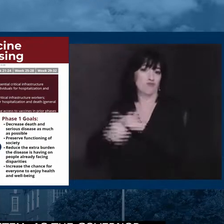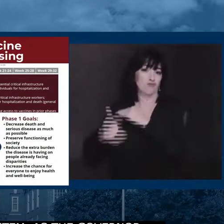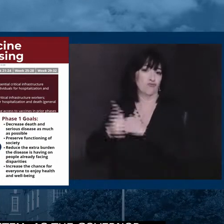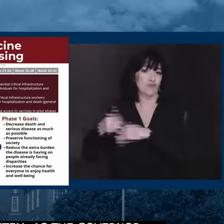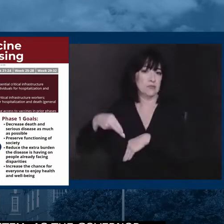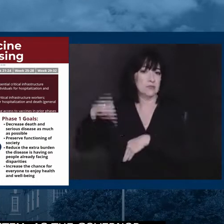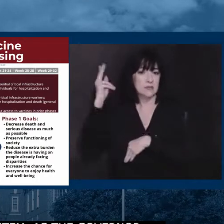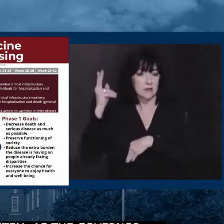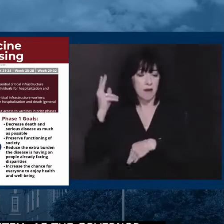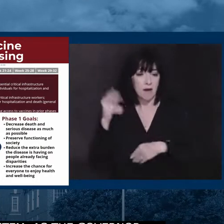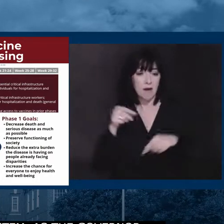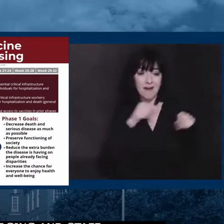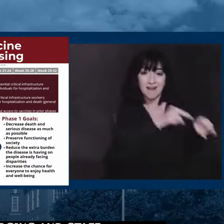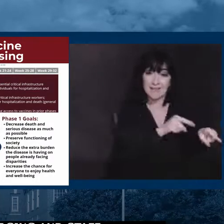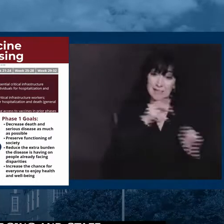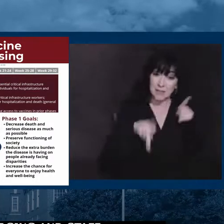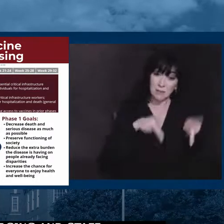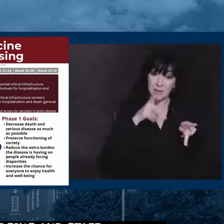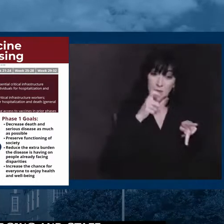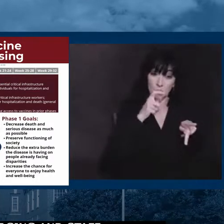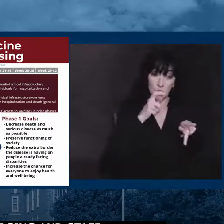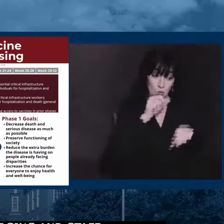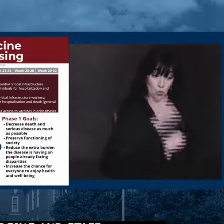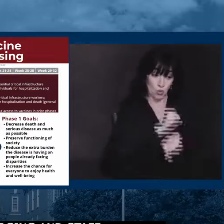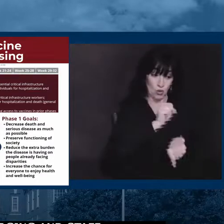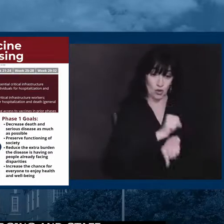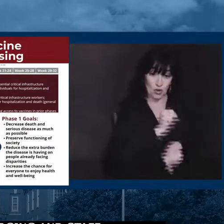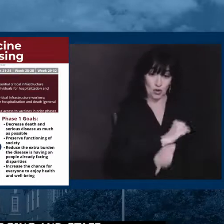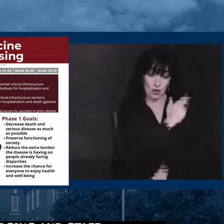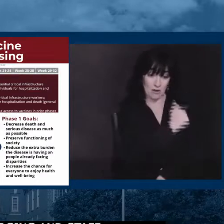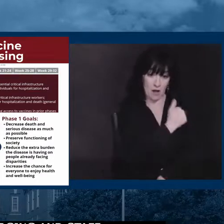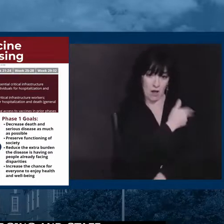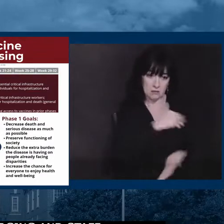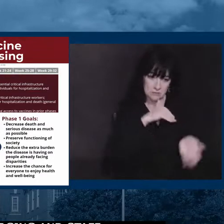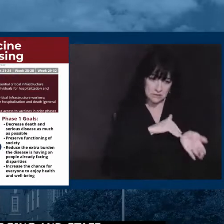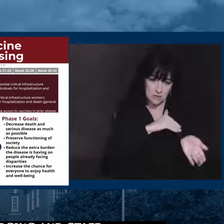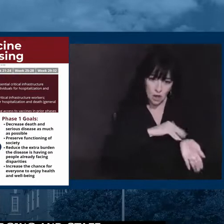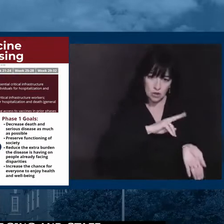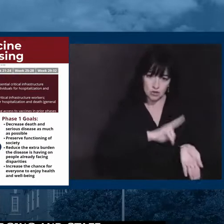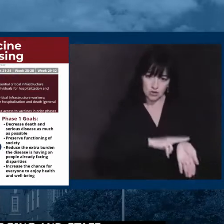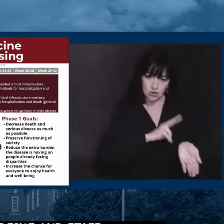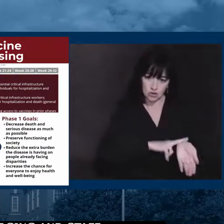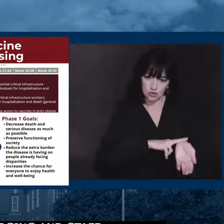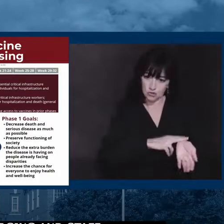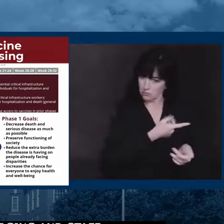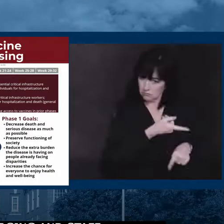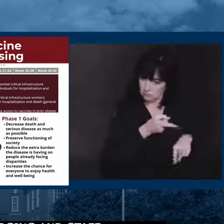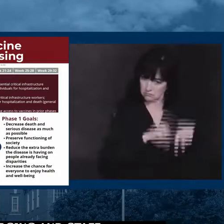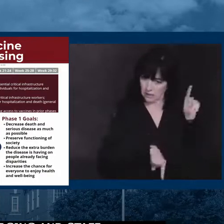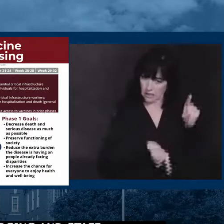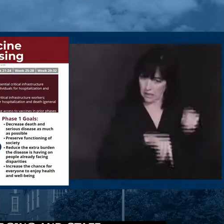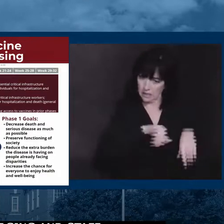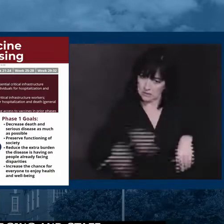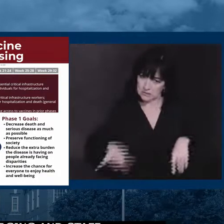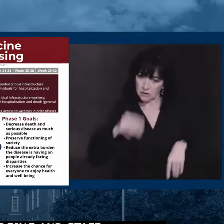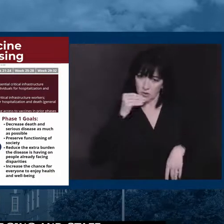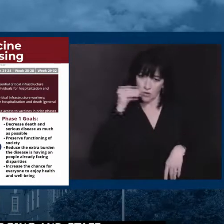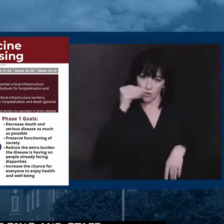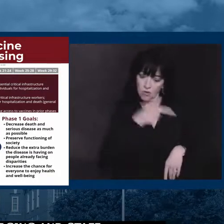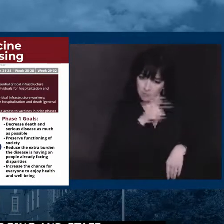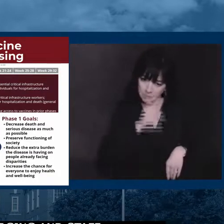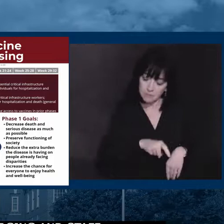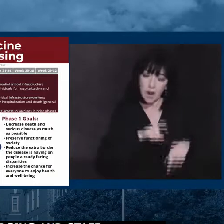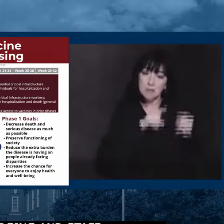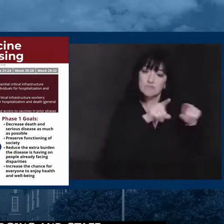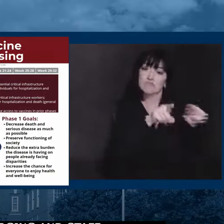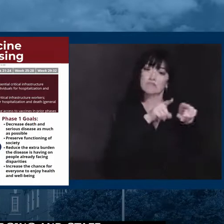COVID positive or in quarantine has been a real problem for our healthcare system. And so our healthcare